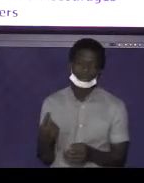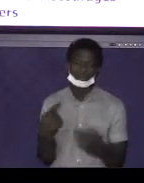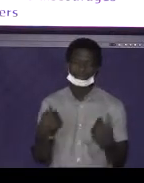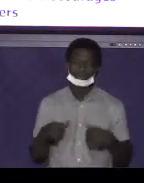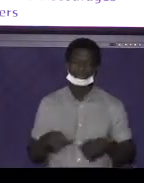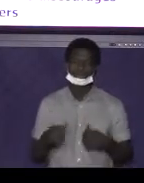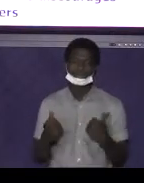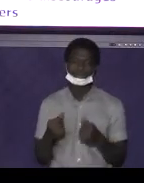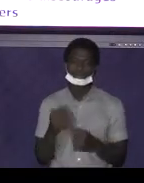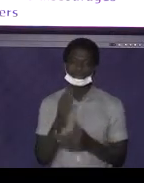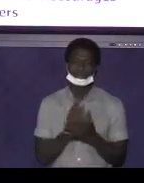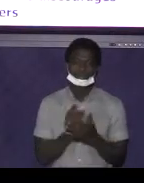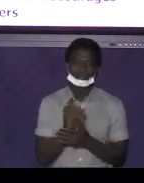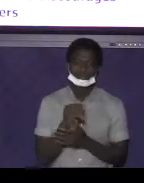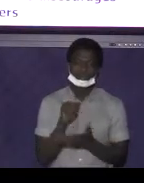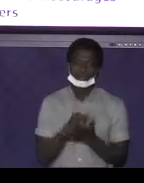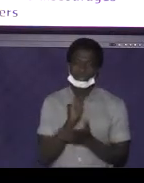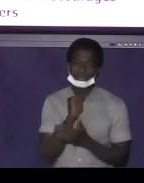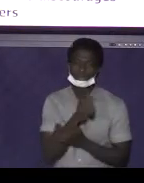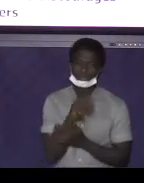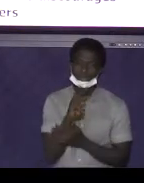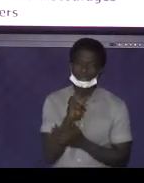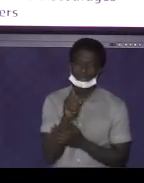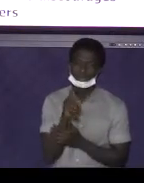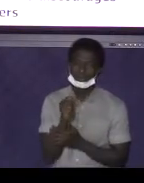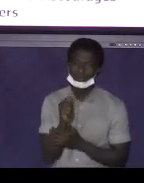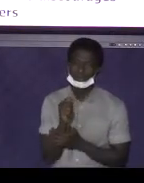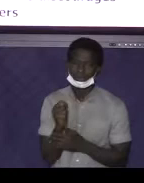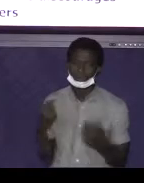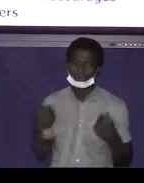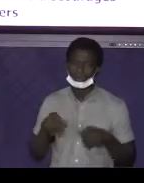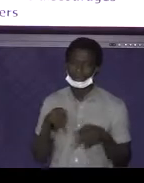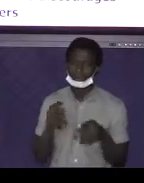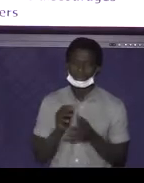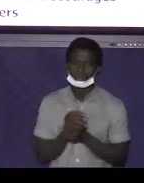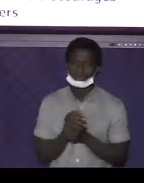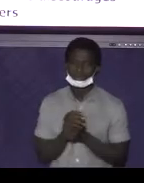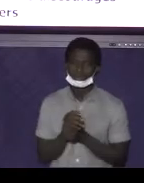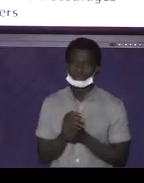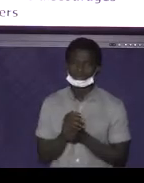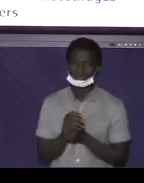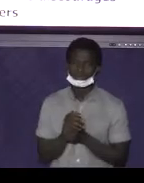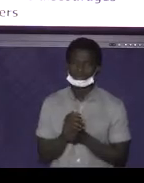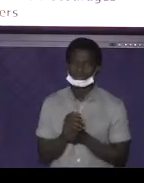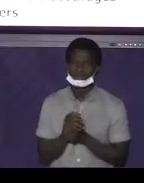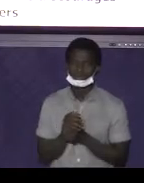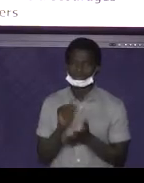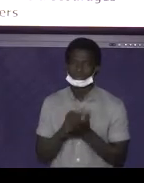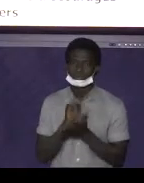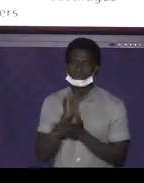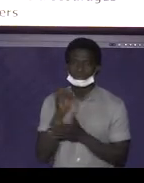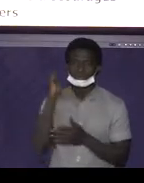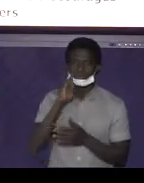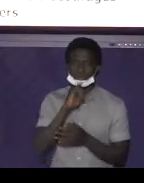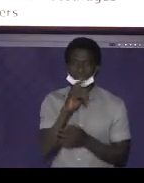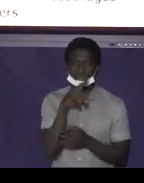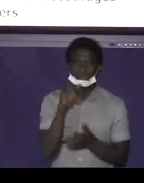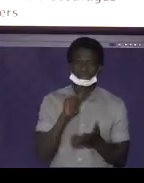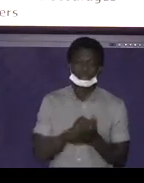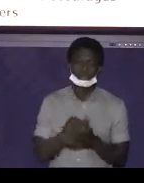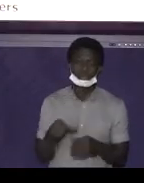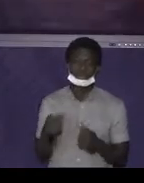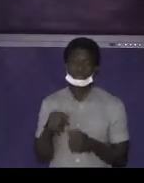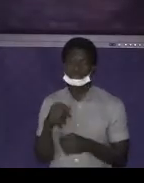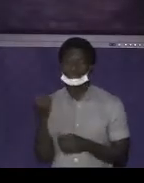someone. That is a wet blanket person. The person is a wet blanket. That is, he is one who